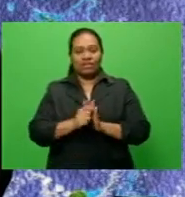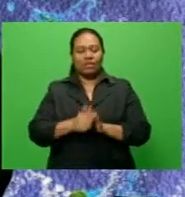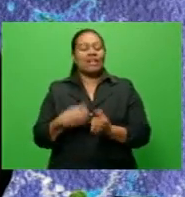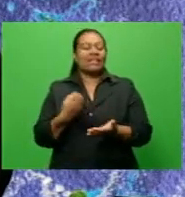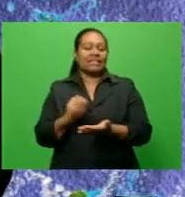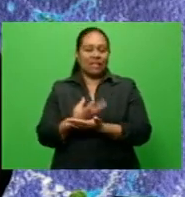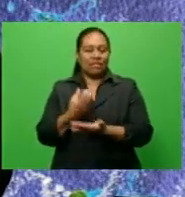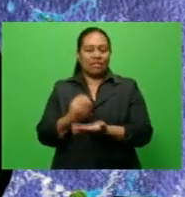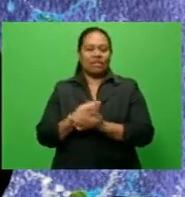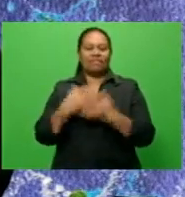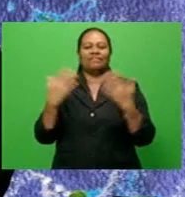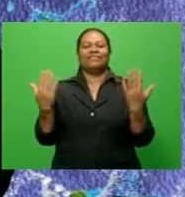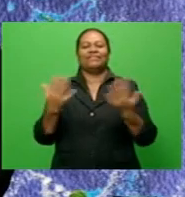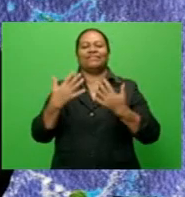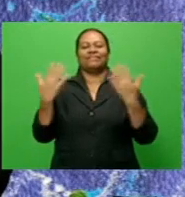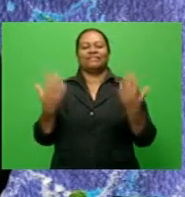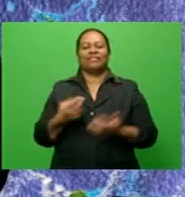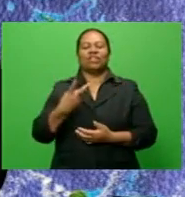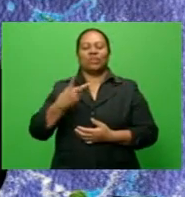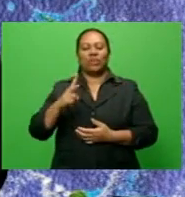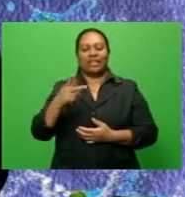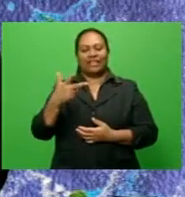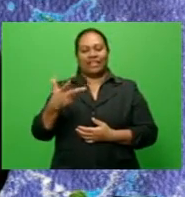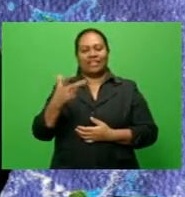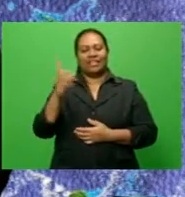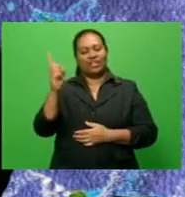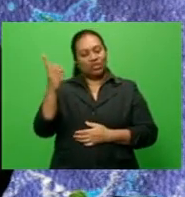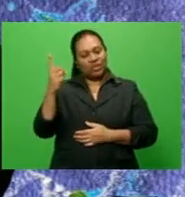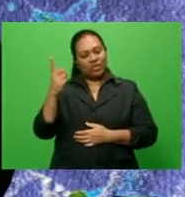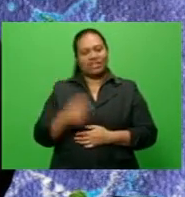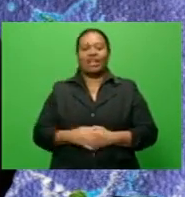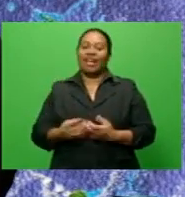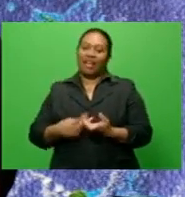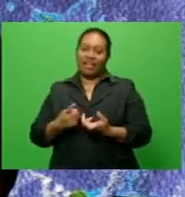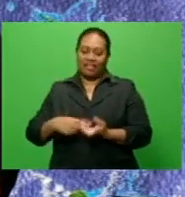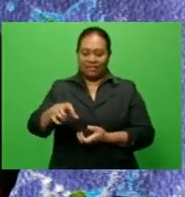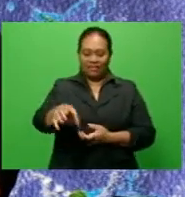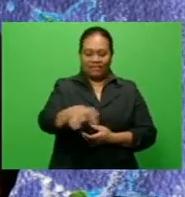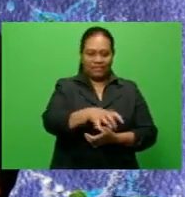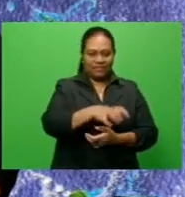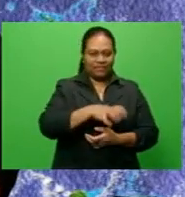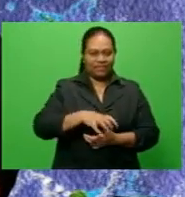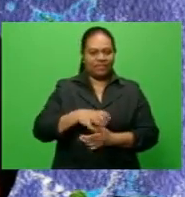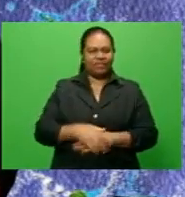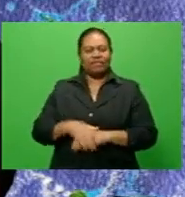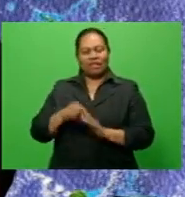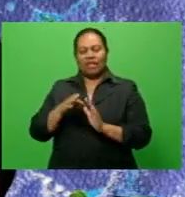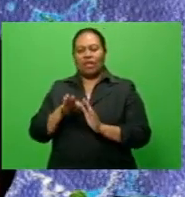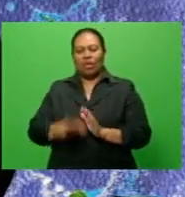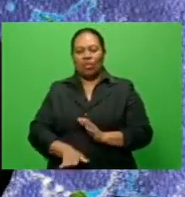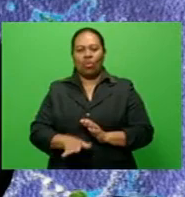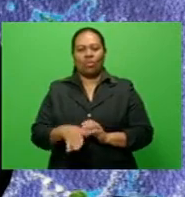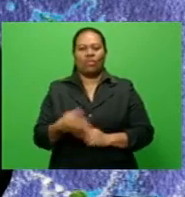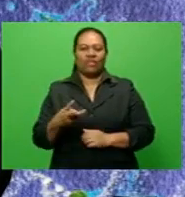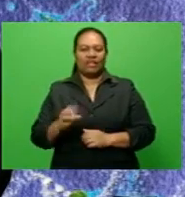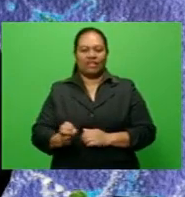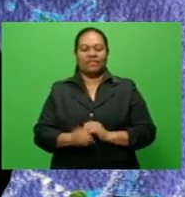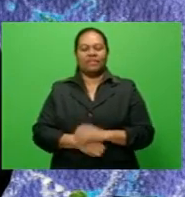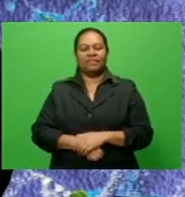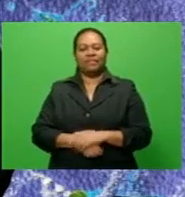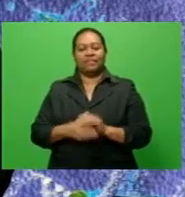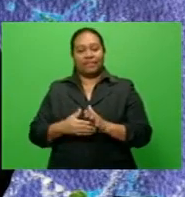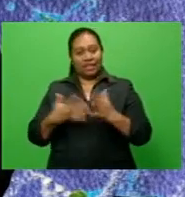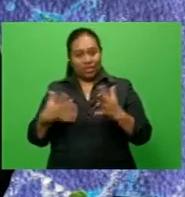quite cool up there at 28 degrees. The other centers will follow suit in the lower 30s. Now looking further on